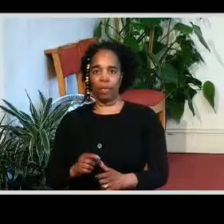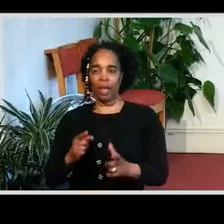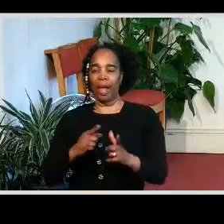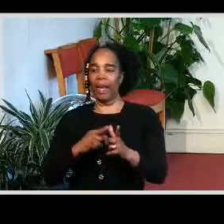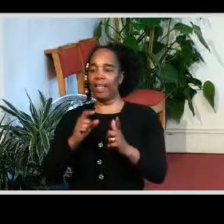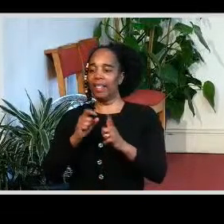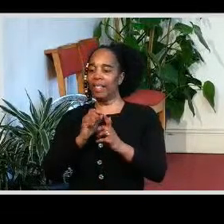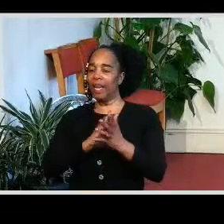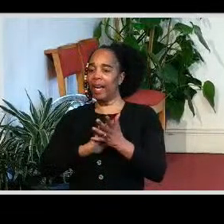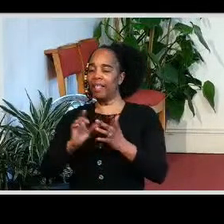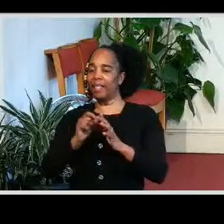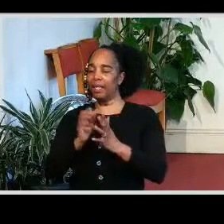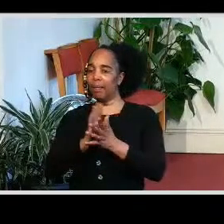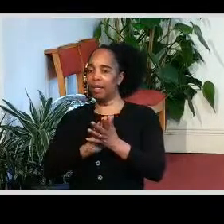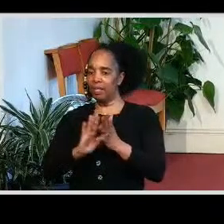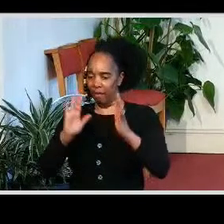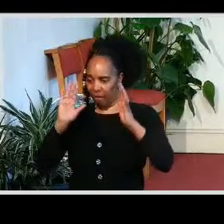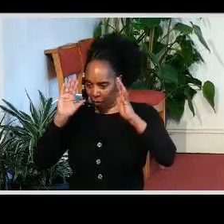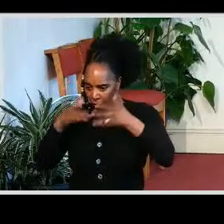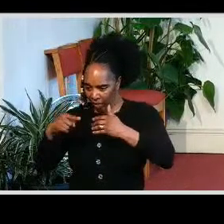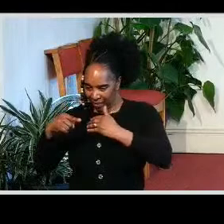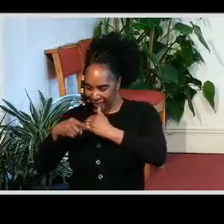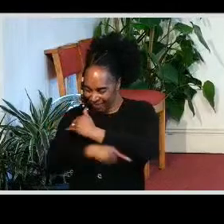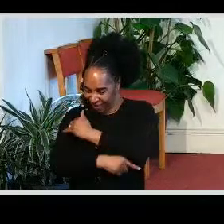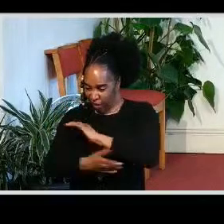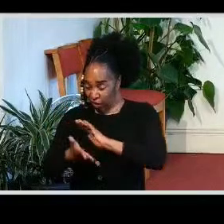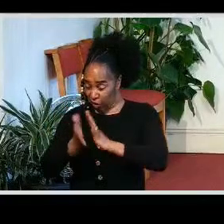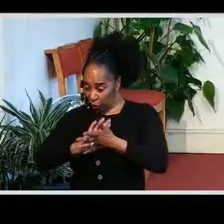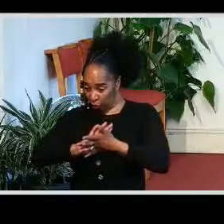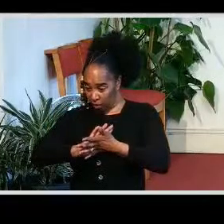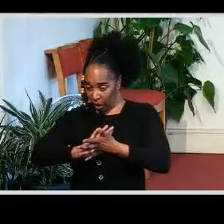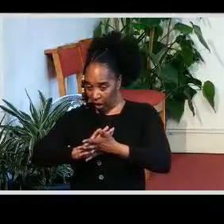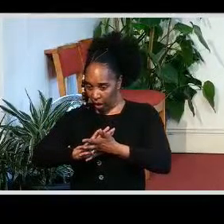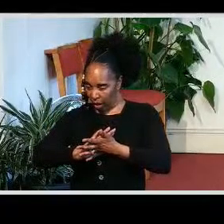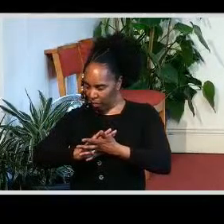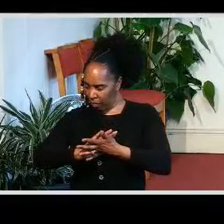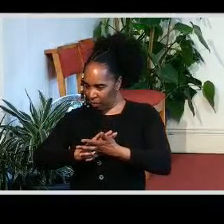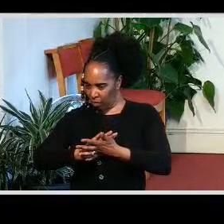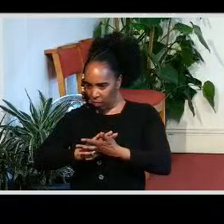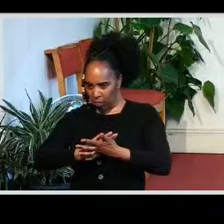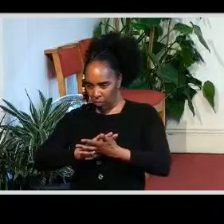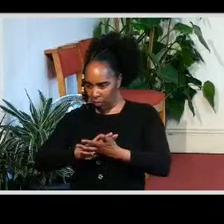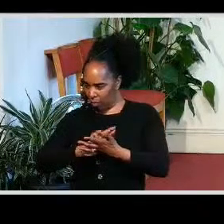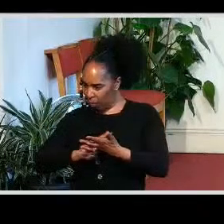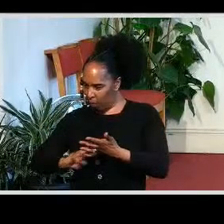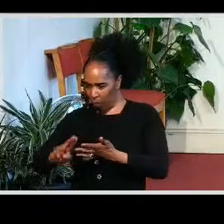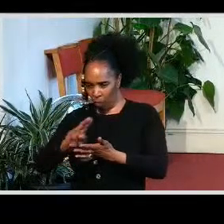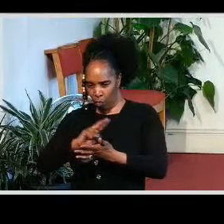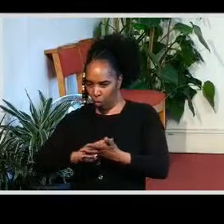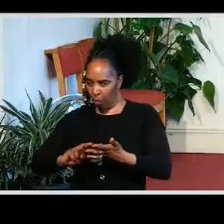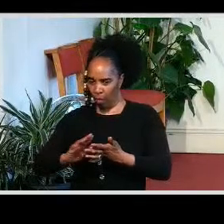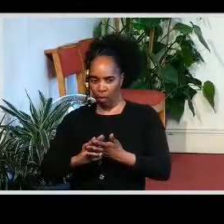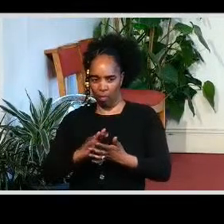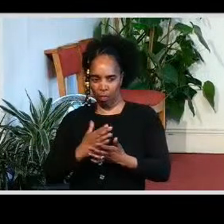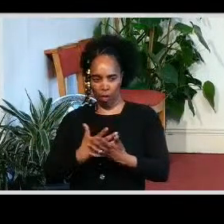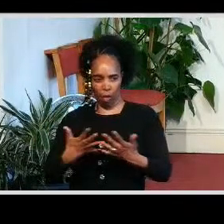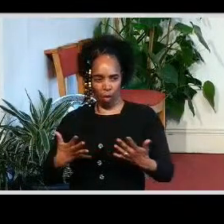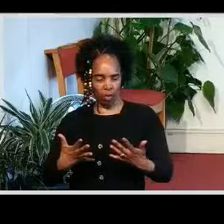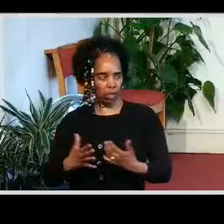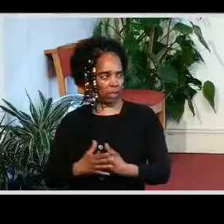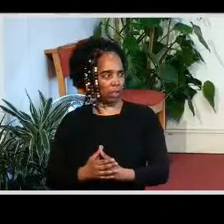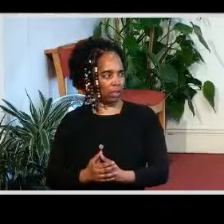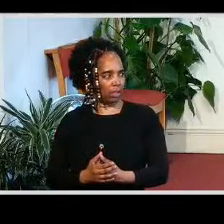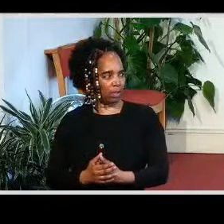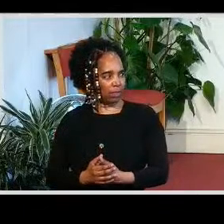attention deficit hyperactivity disorder, ADHD. Very common and something that is